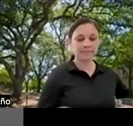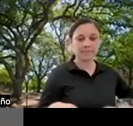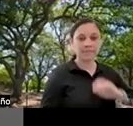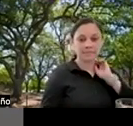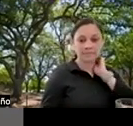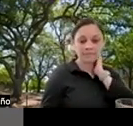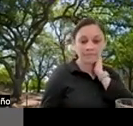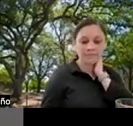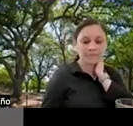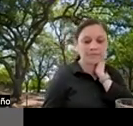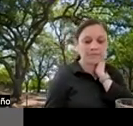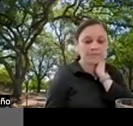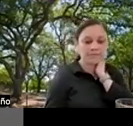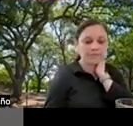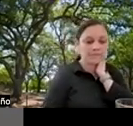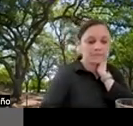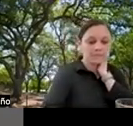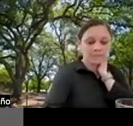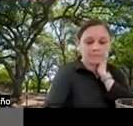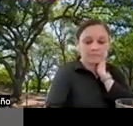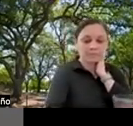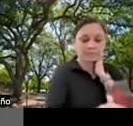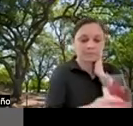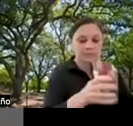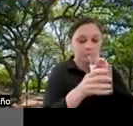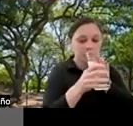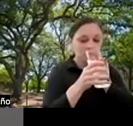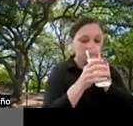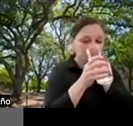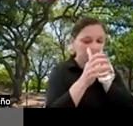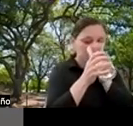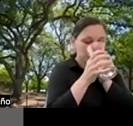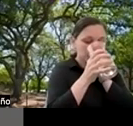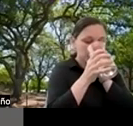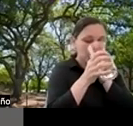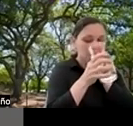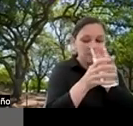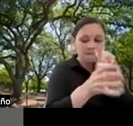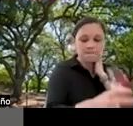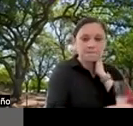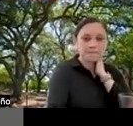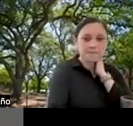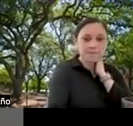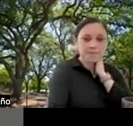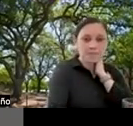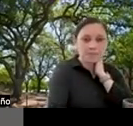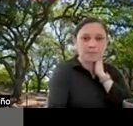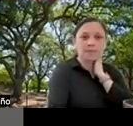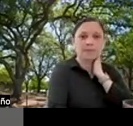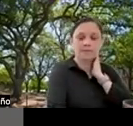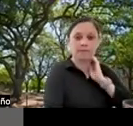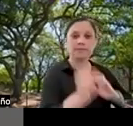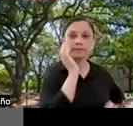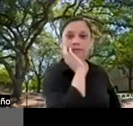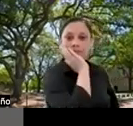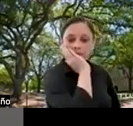as administrators know whether we've achieved any of these outcomes, right? Like, can we measure the success of our initiatives? Can we drill down